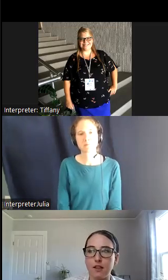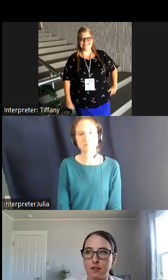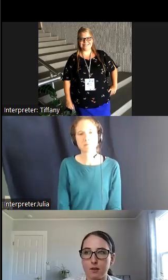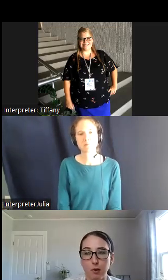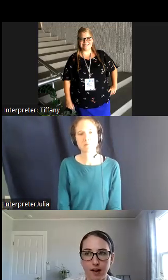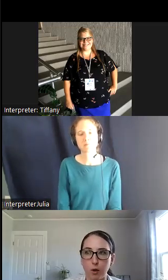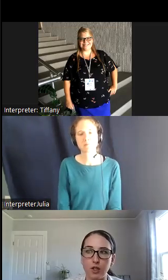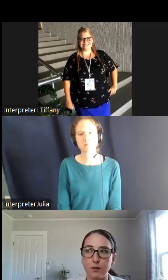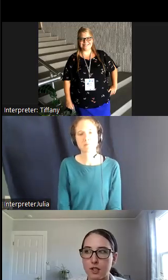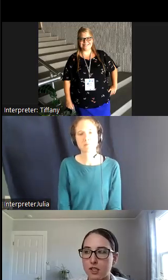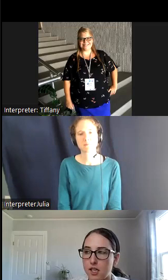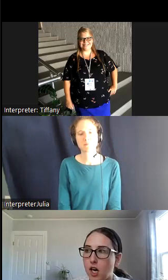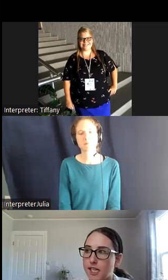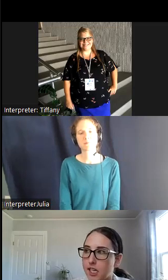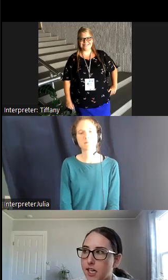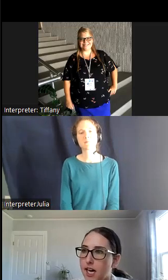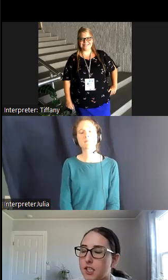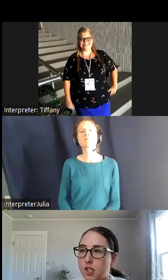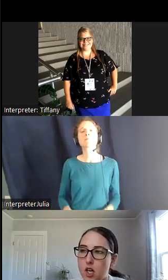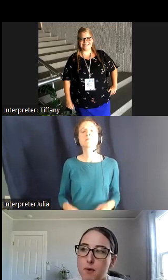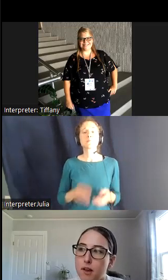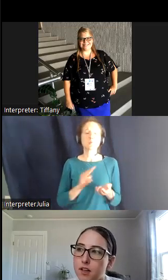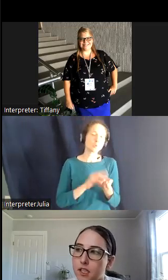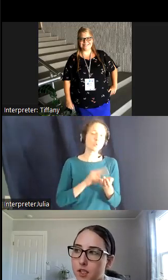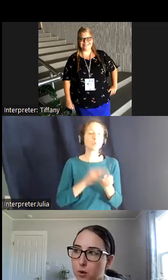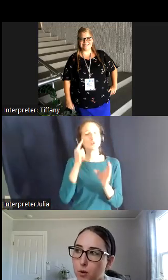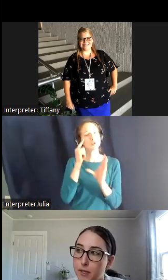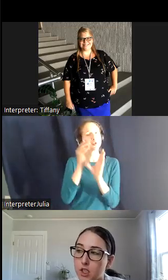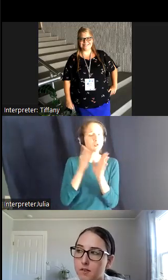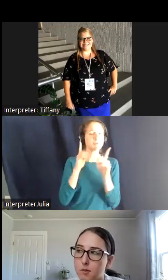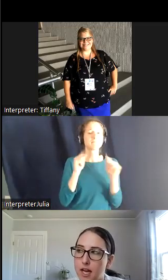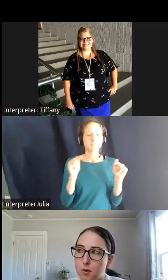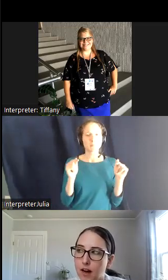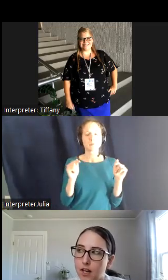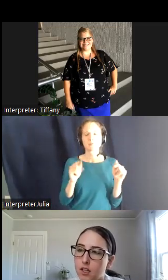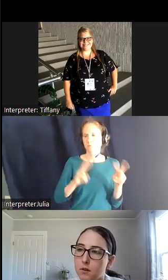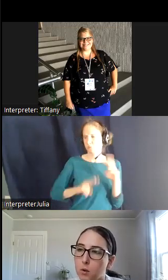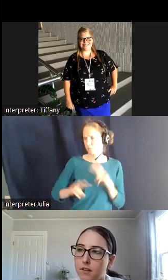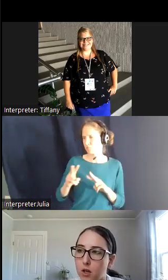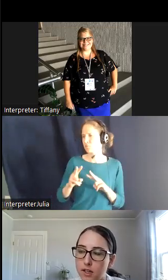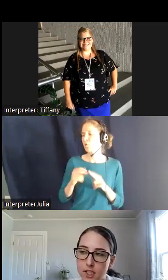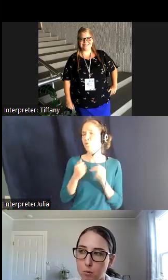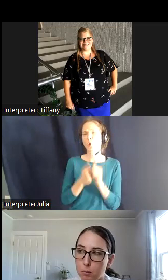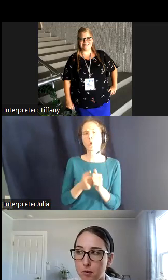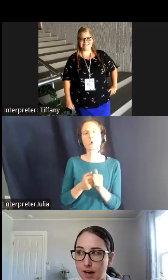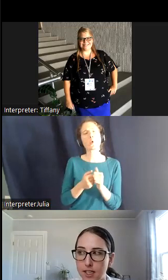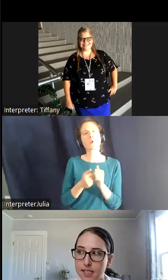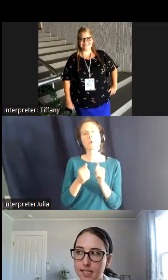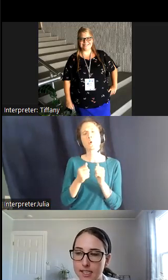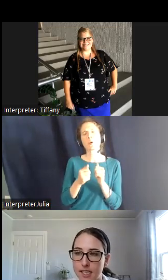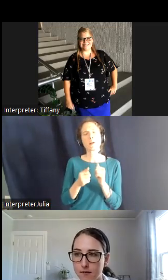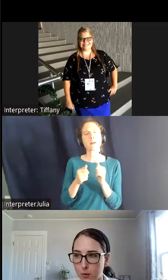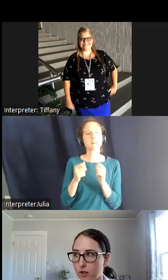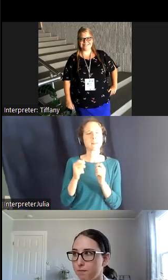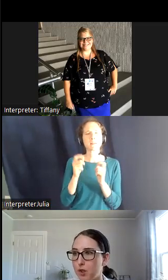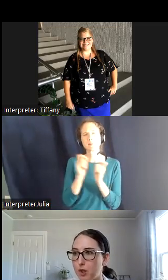So the provider will use those standard criteria to determine whether an individual will be served by the provider or if care coordination will be provided to